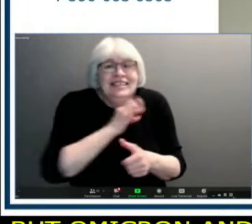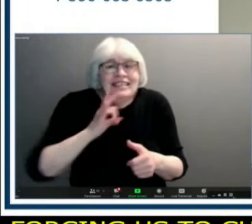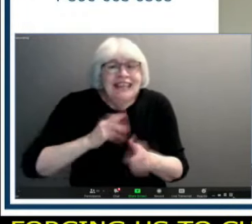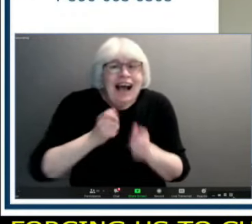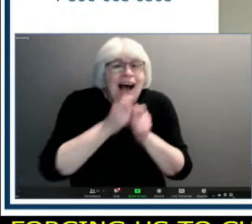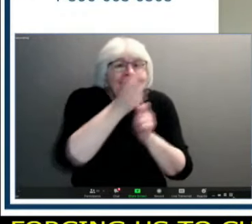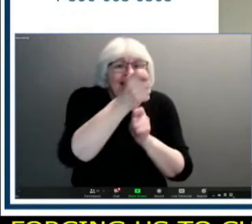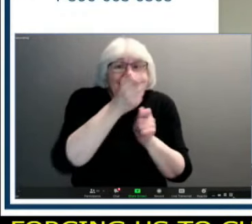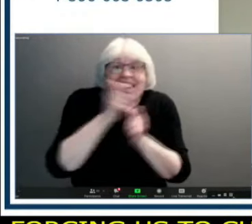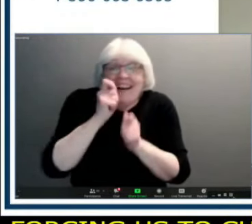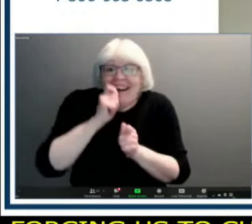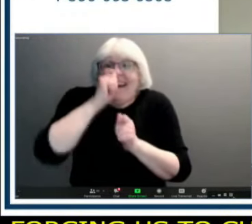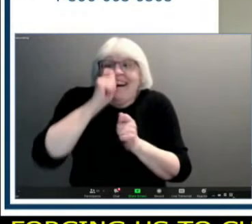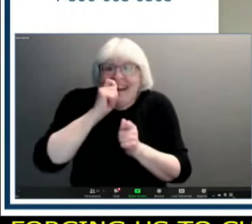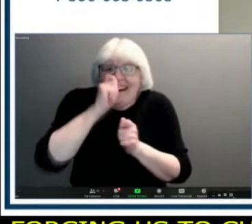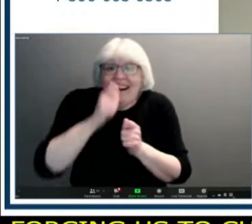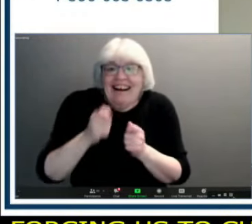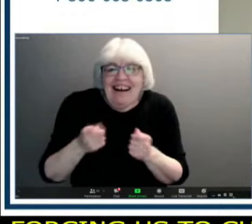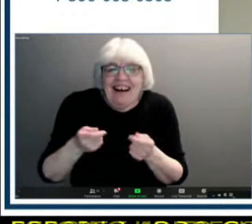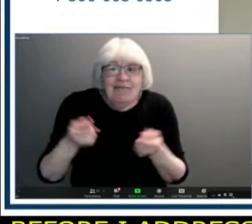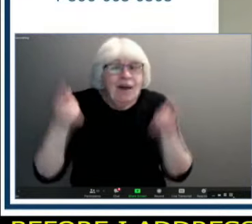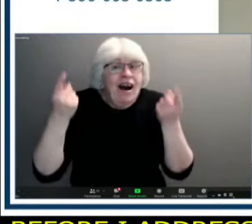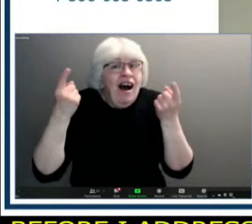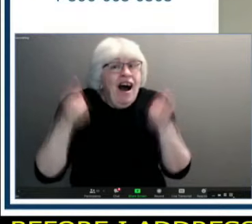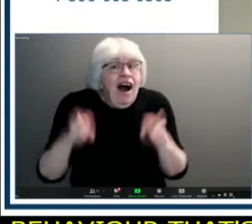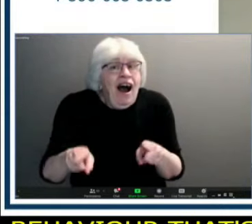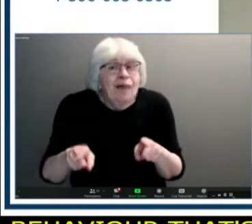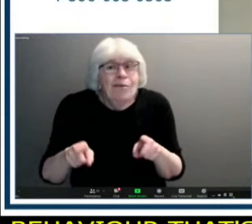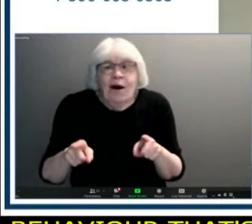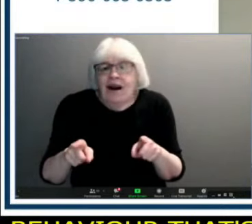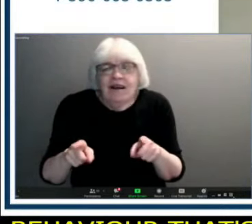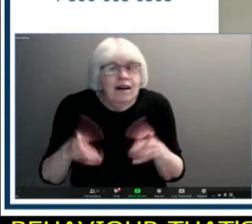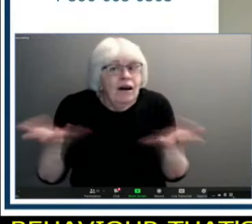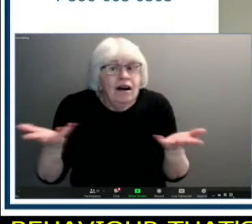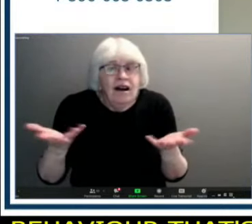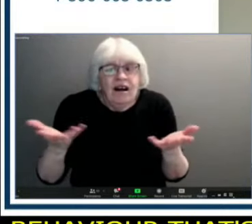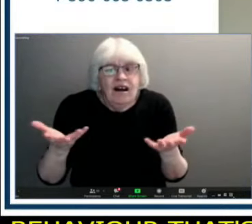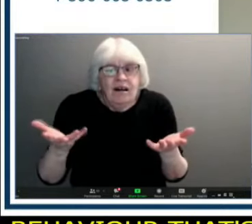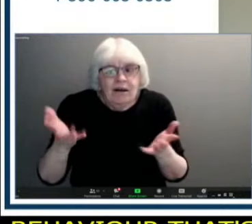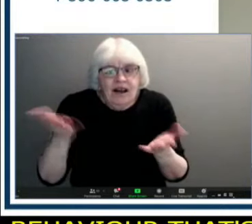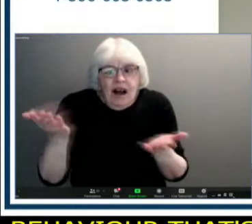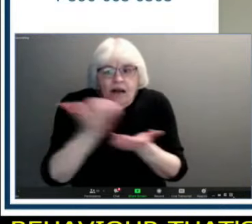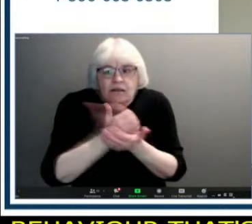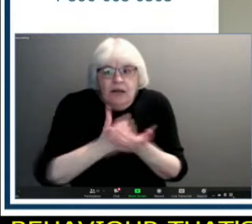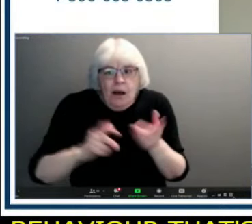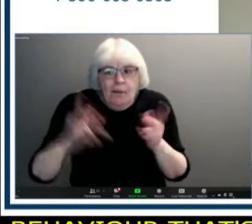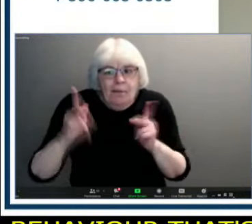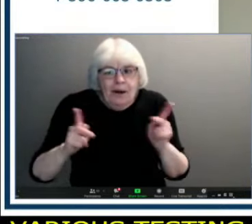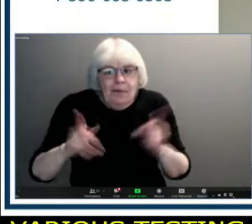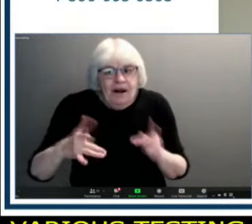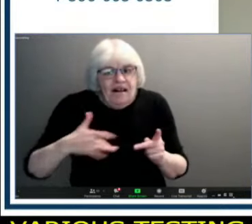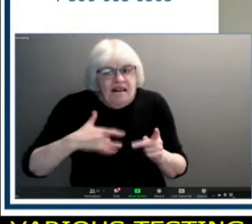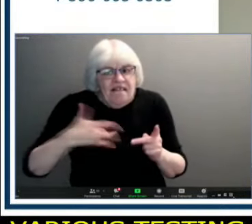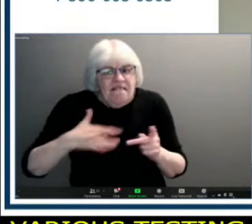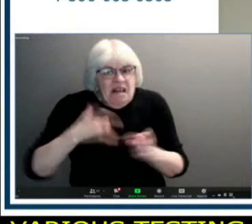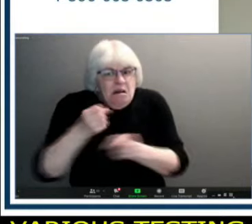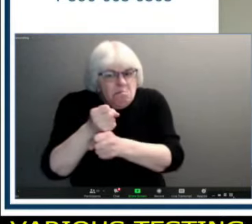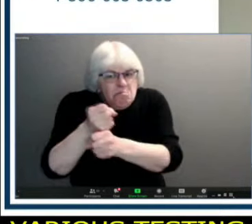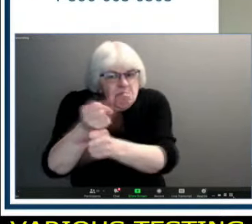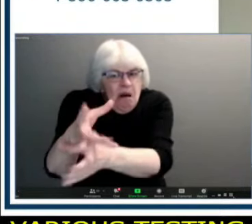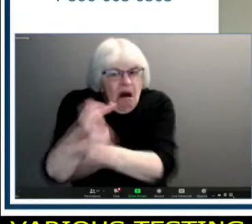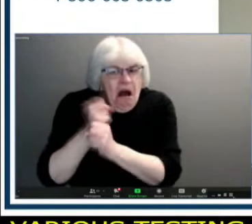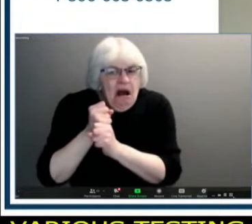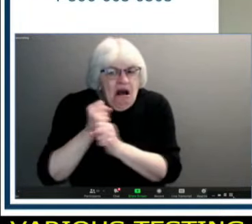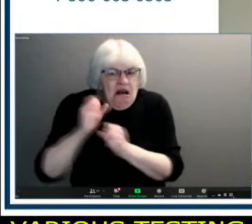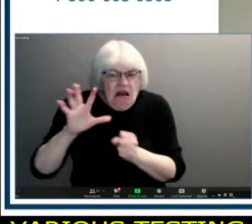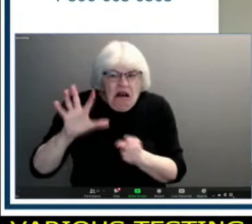sites. There have been numerous reports of people being physically and verbally abusive, making physical